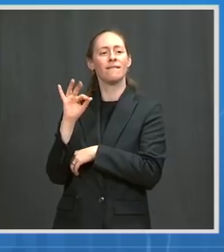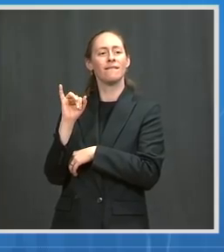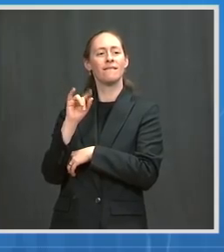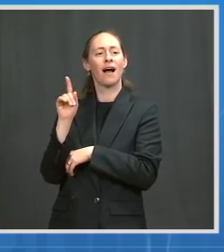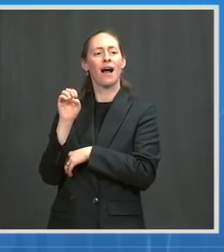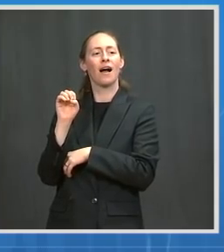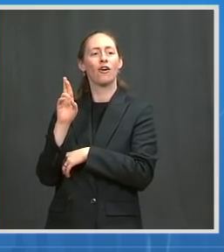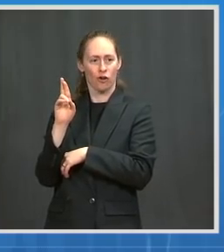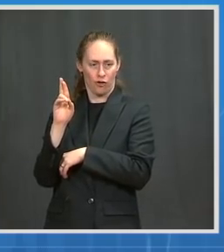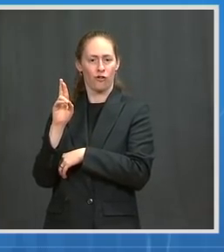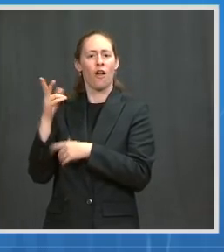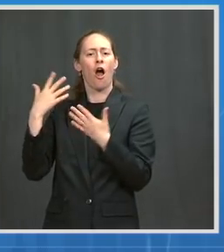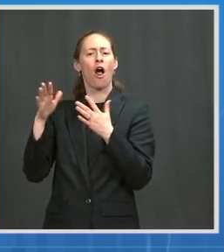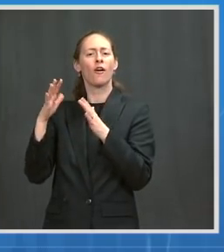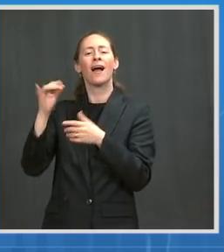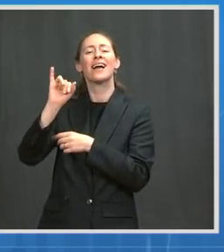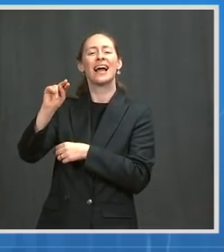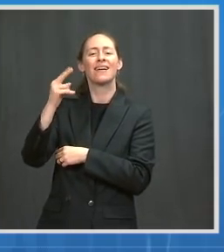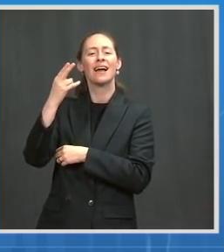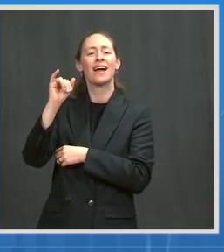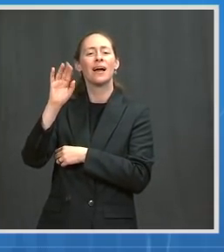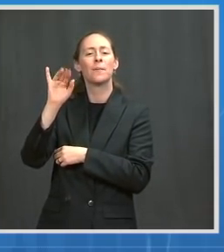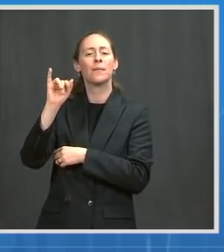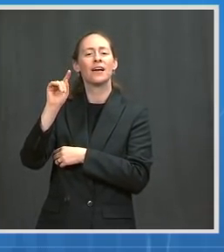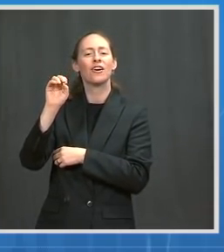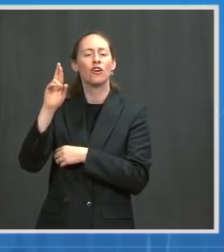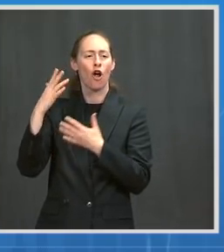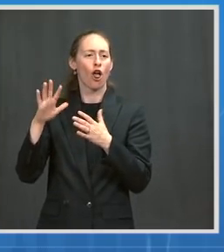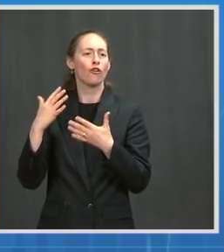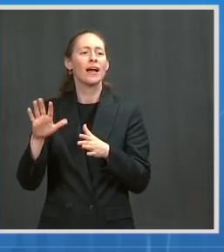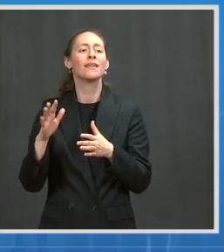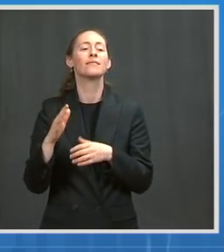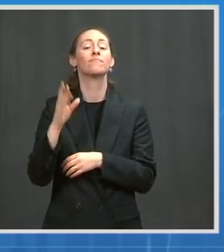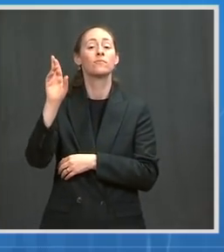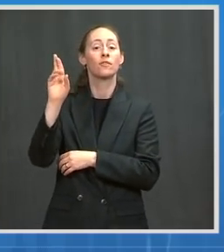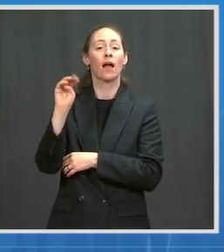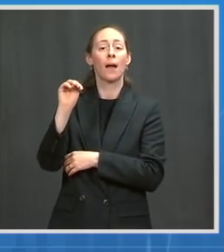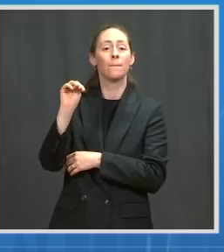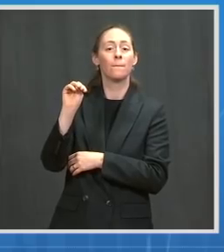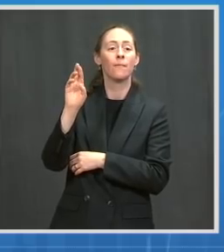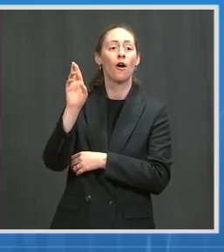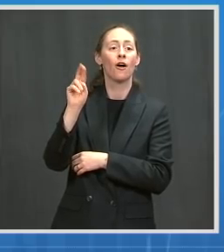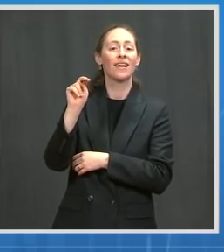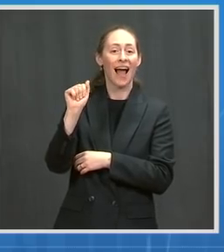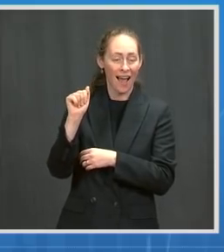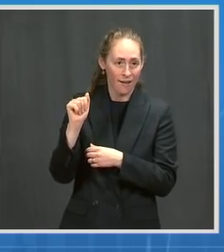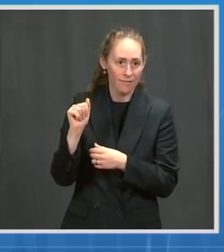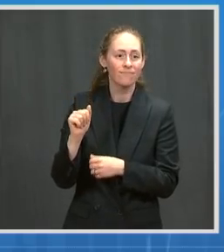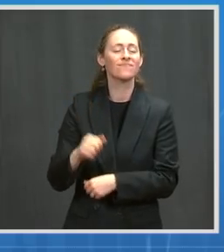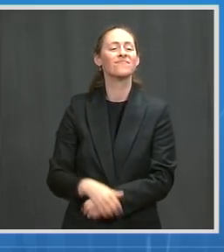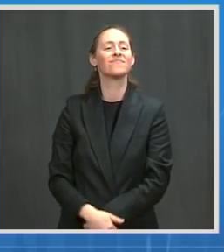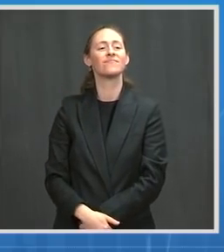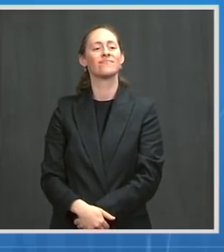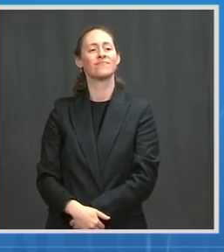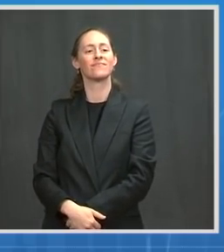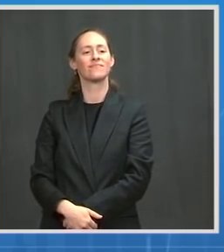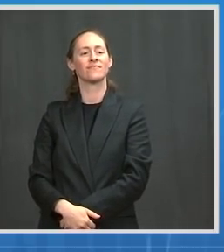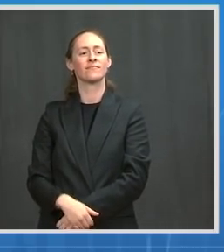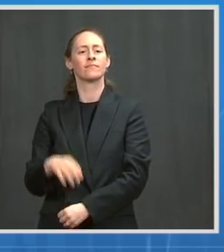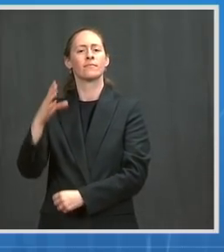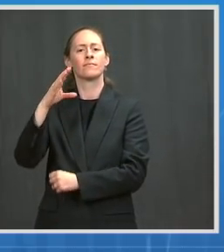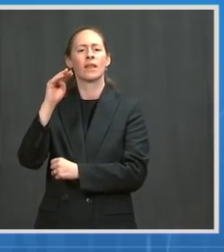Atea Roche RNA polymerase inhibitor, the Merck mutagenic nucleoside,